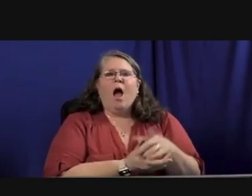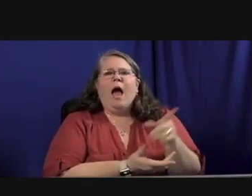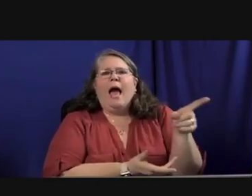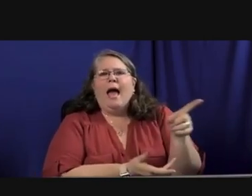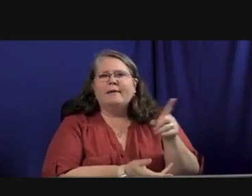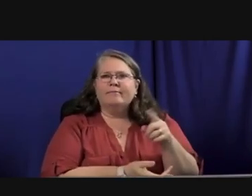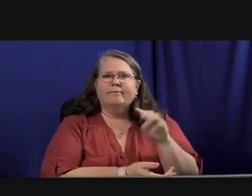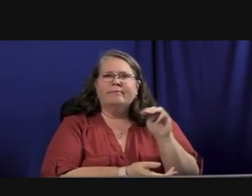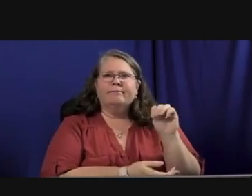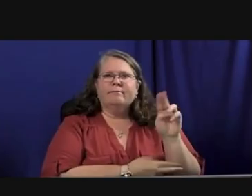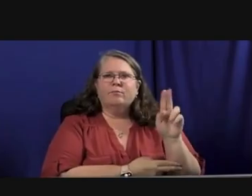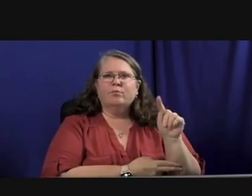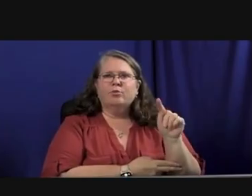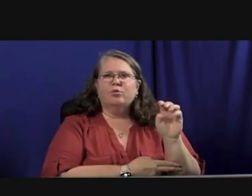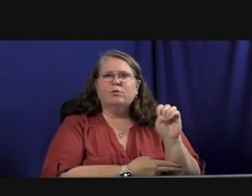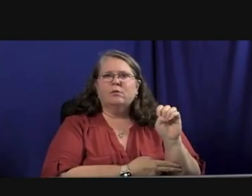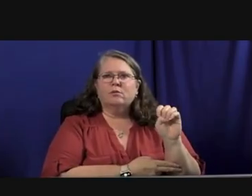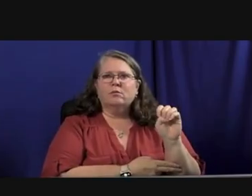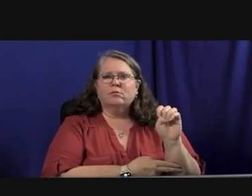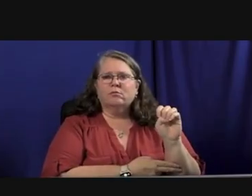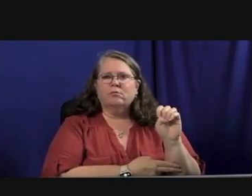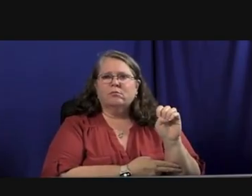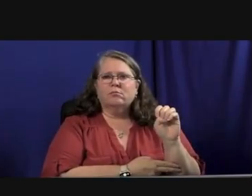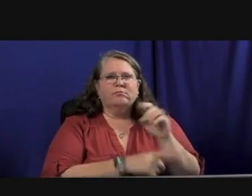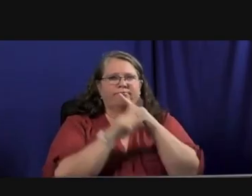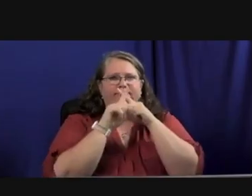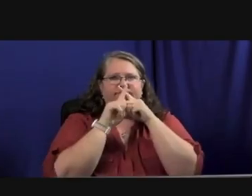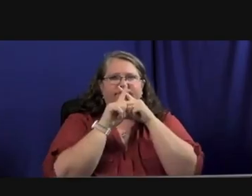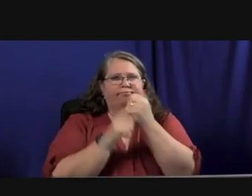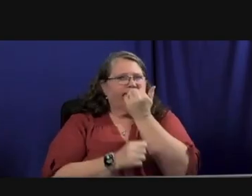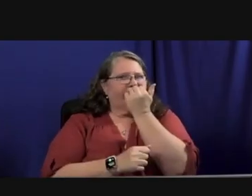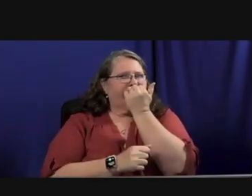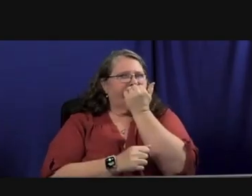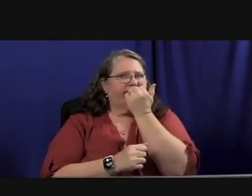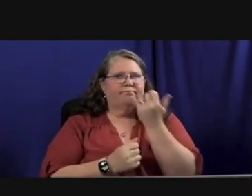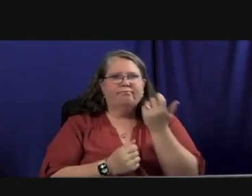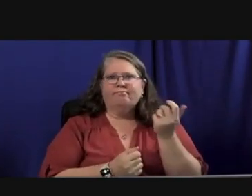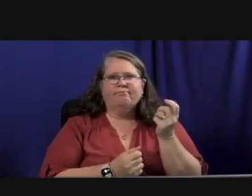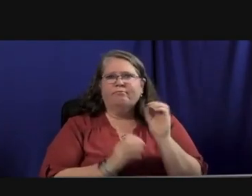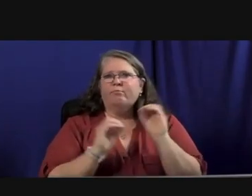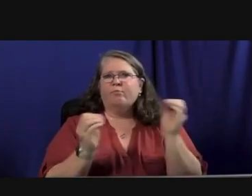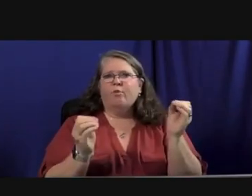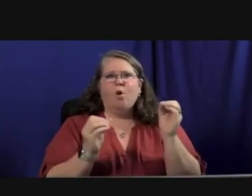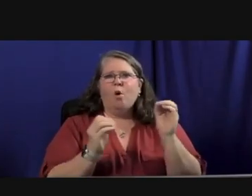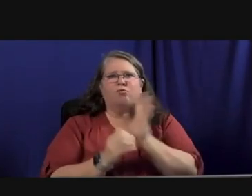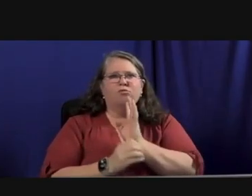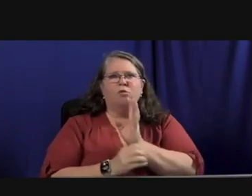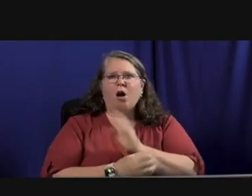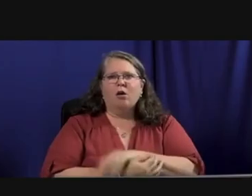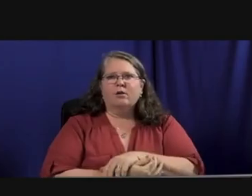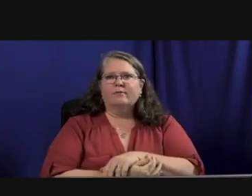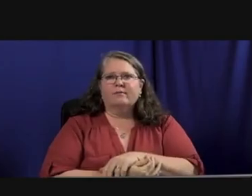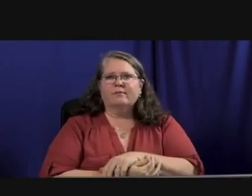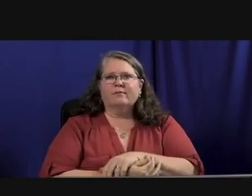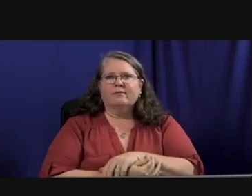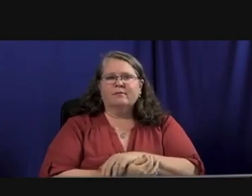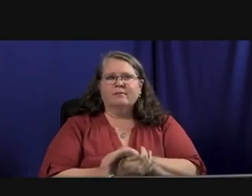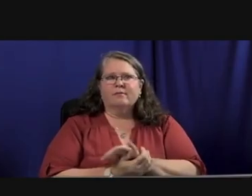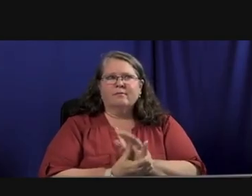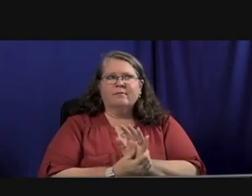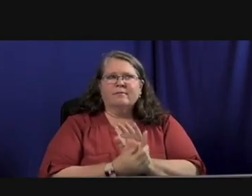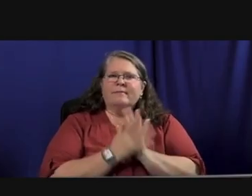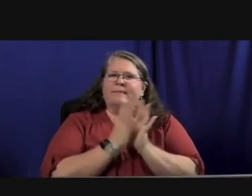mistake that hearing therapists make. They will put down, oh, this person is mute. They don't talk.